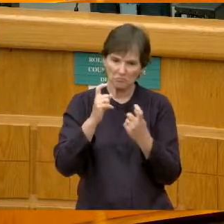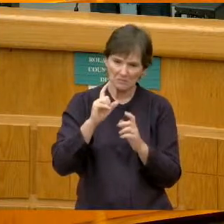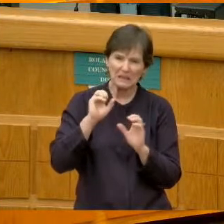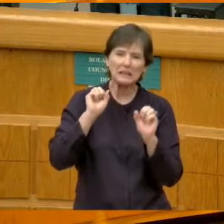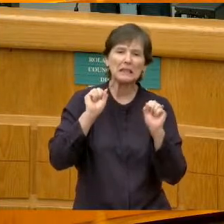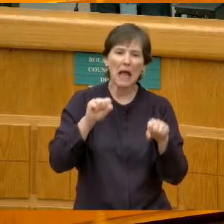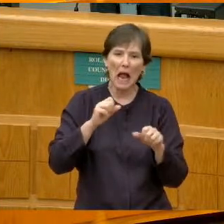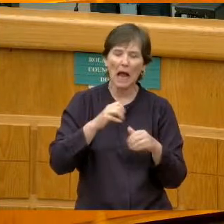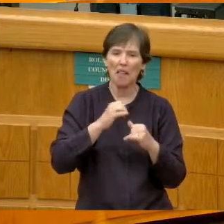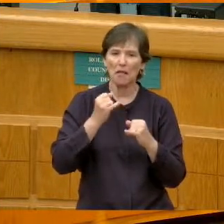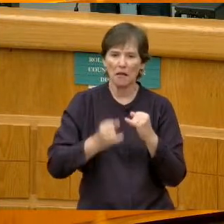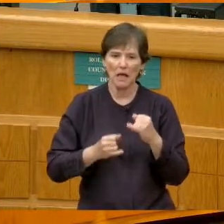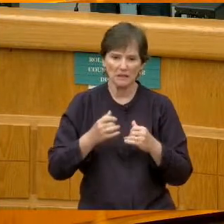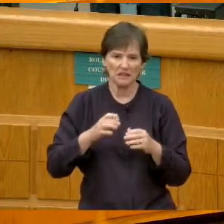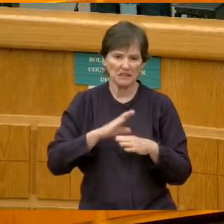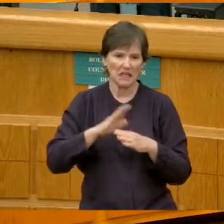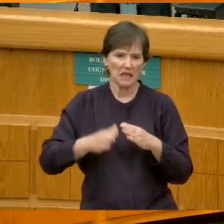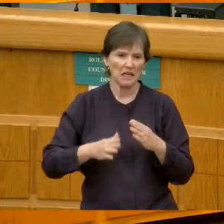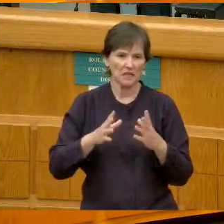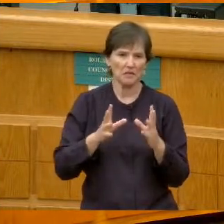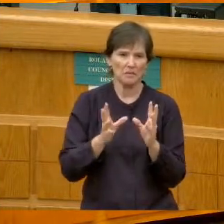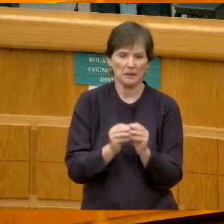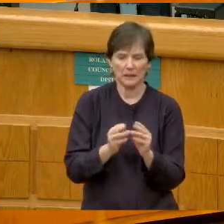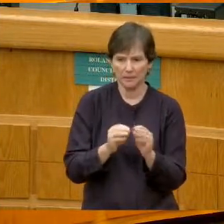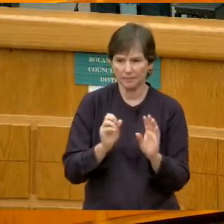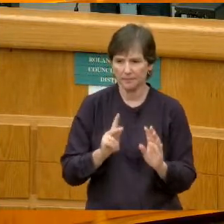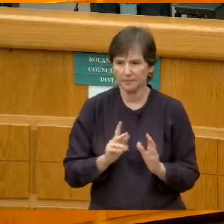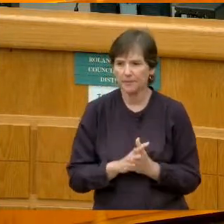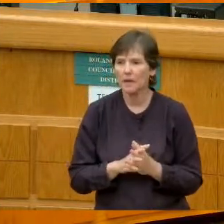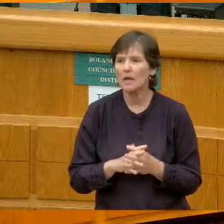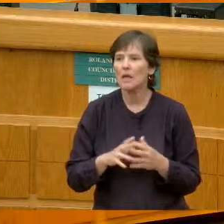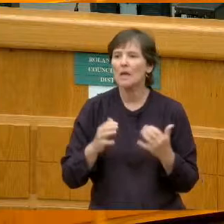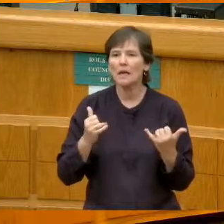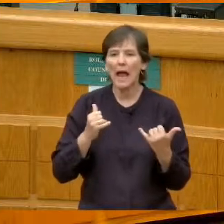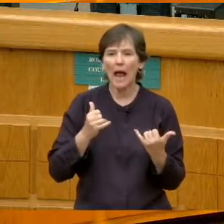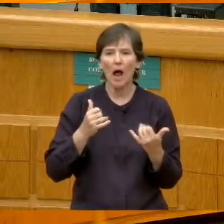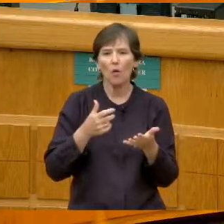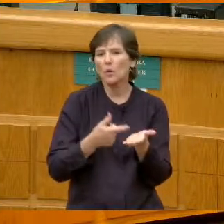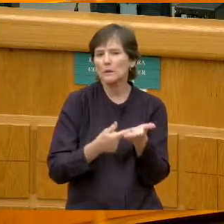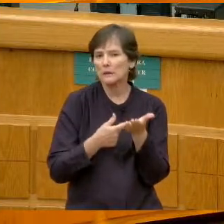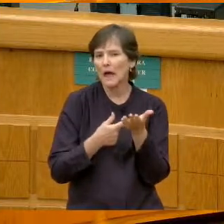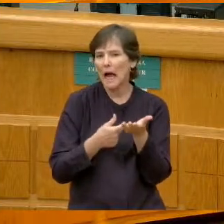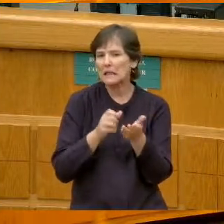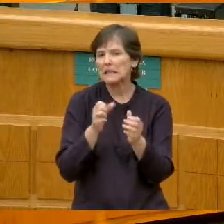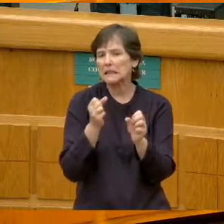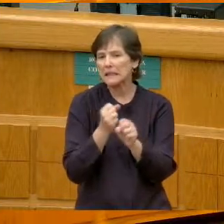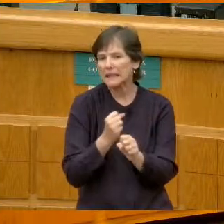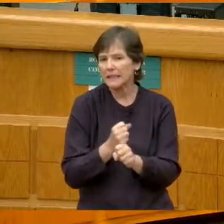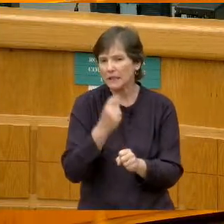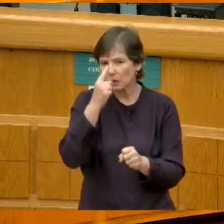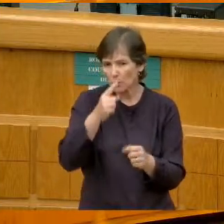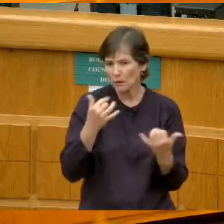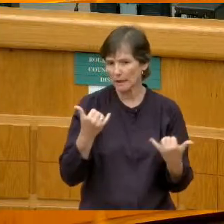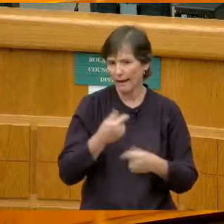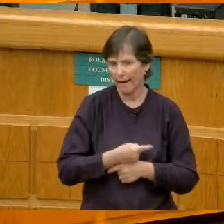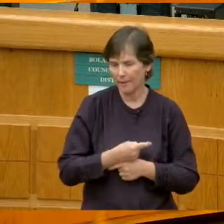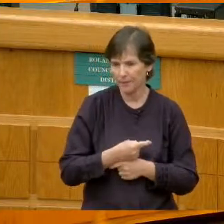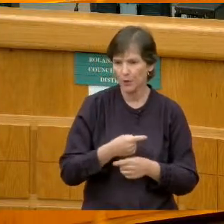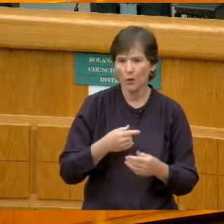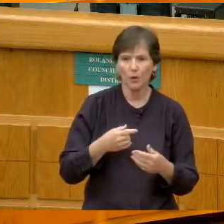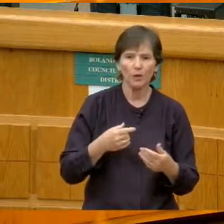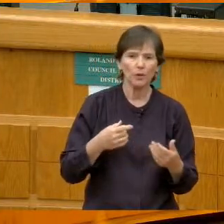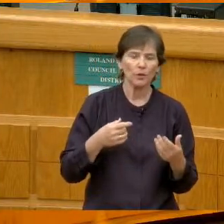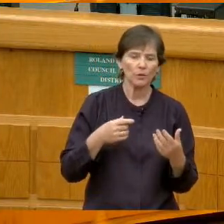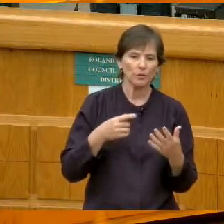public. Let's talk now about the statistics for the day in terms of number of new cases and